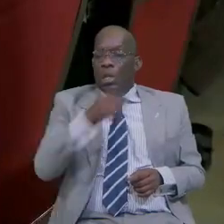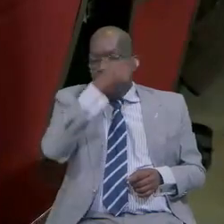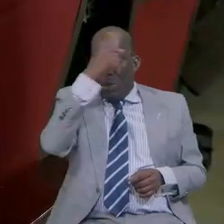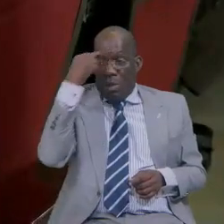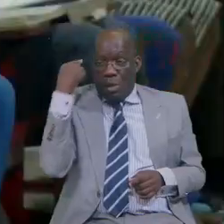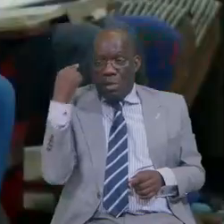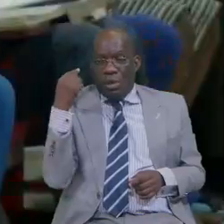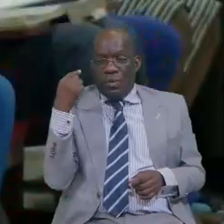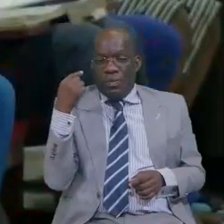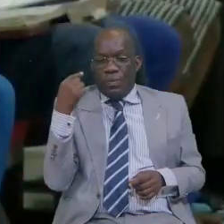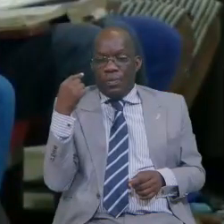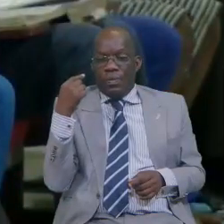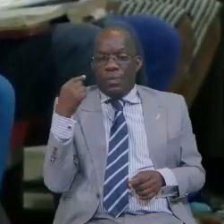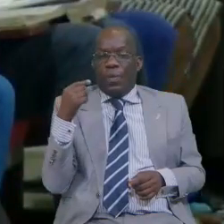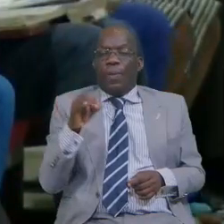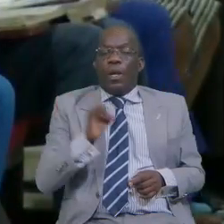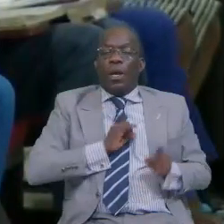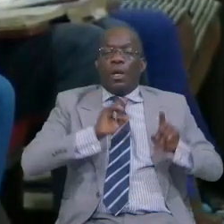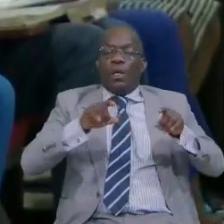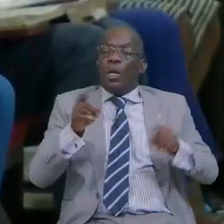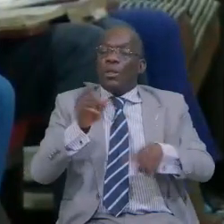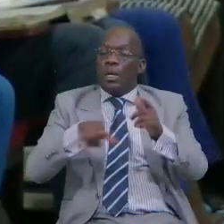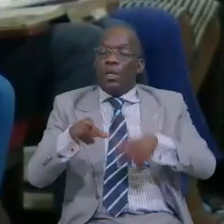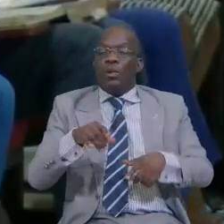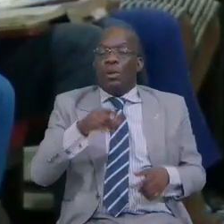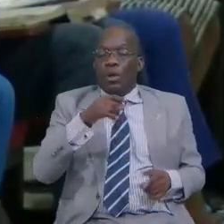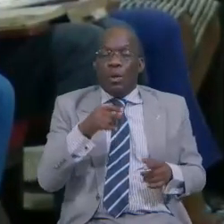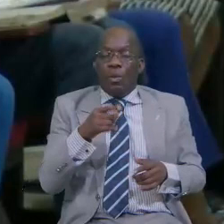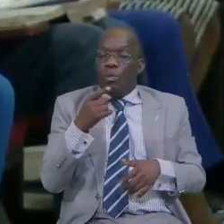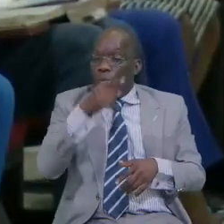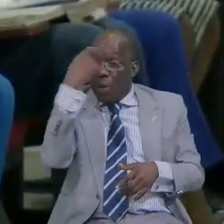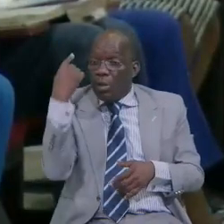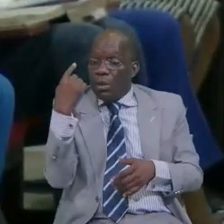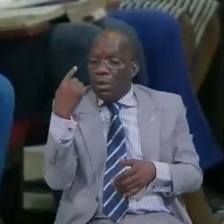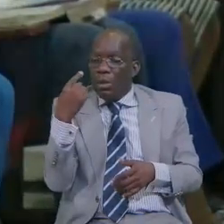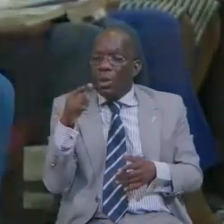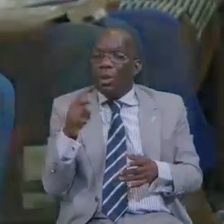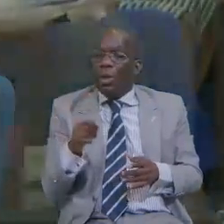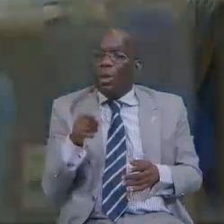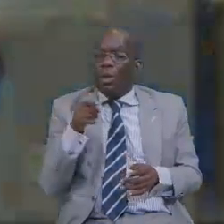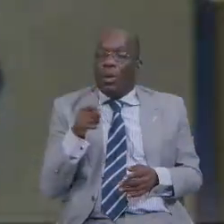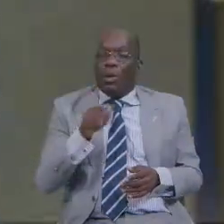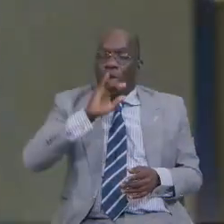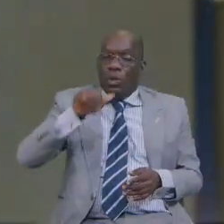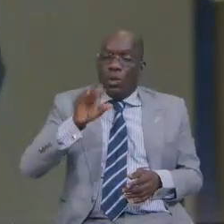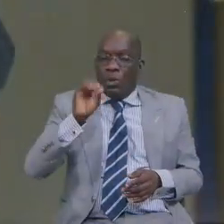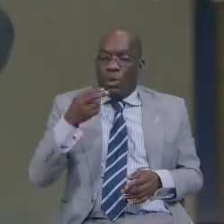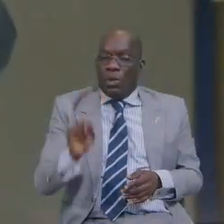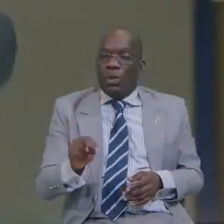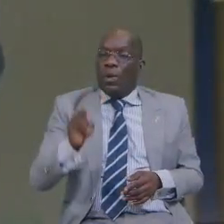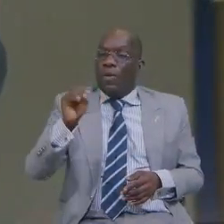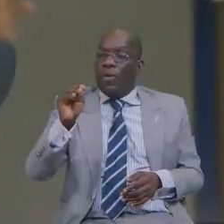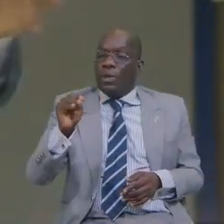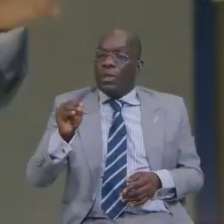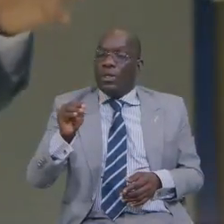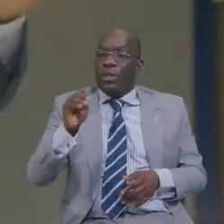because, I can't hear you. You are not opening your Bible. This is John chapter 14, verse 12. Greater